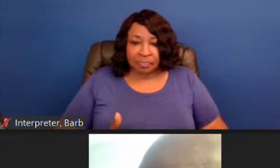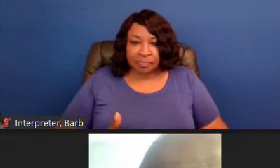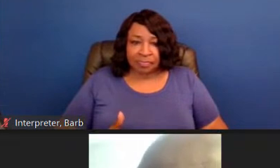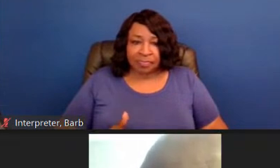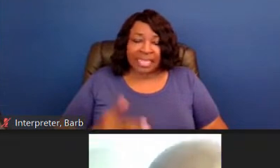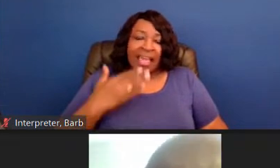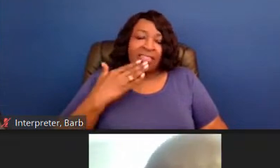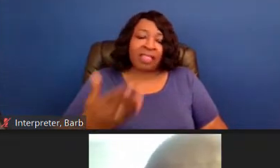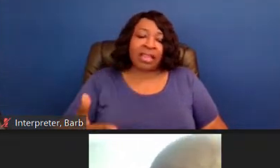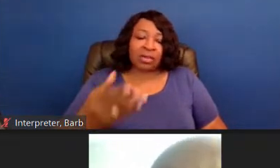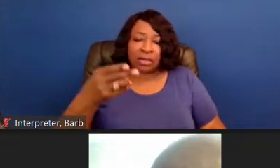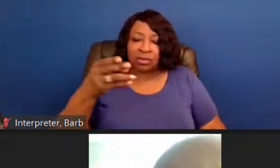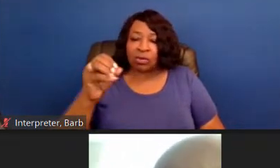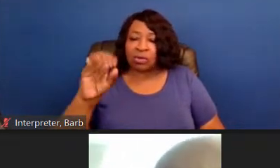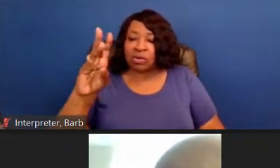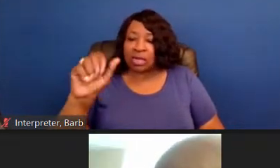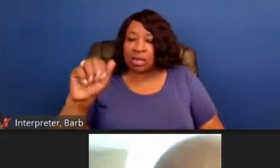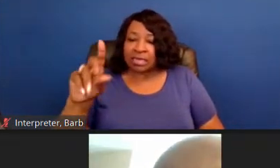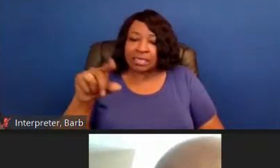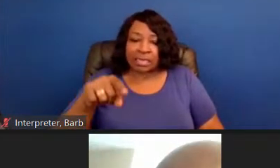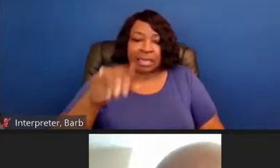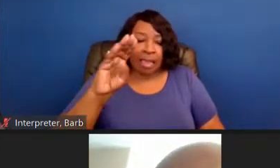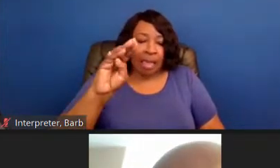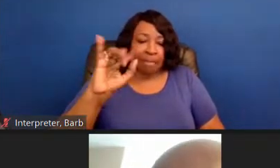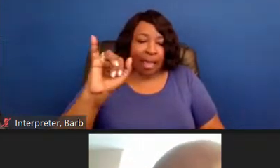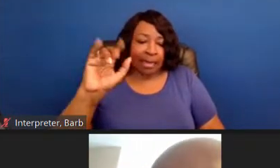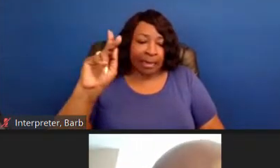Thank you, Howard. Mike Connolly?